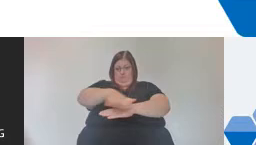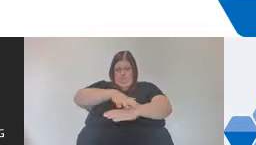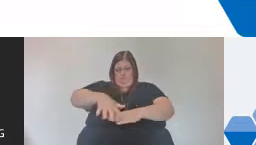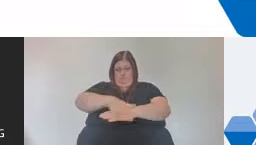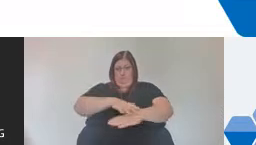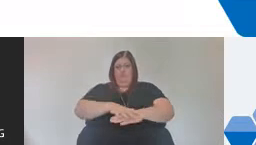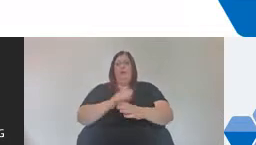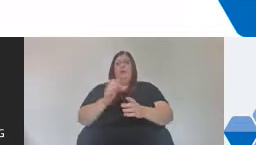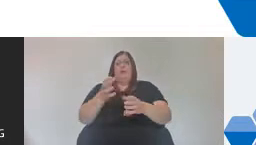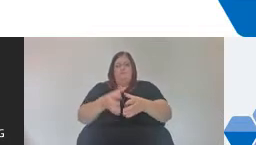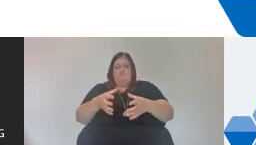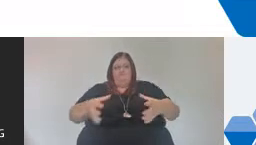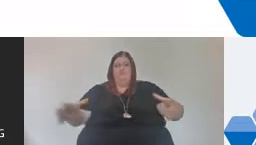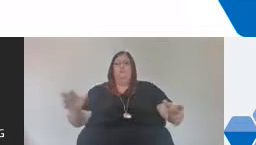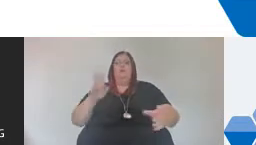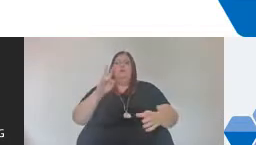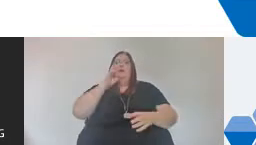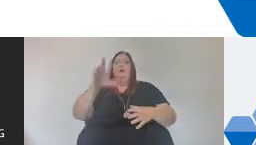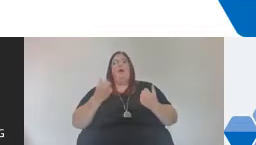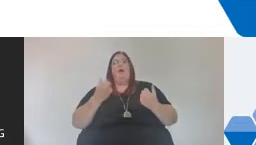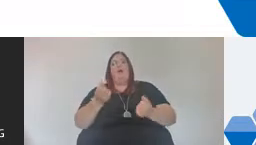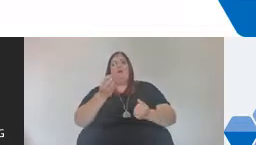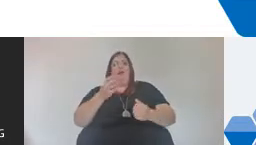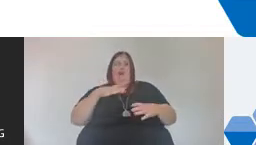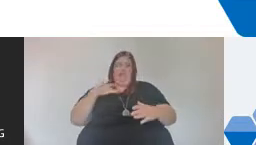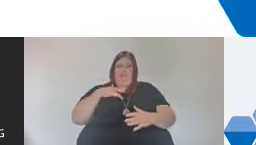that culture of healthy living and supported neighbourhoods.